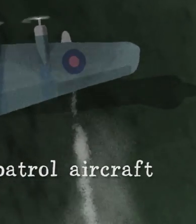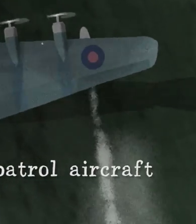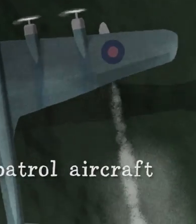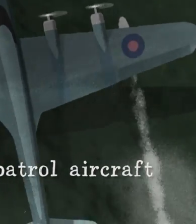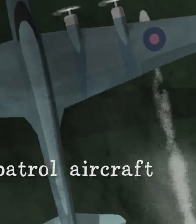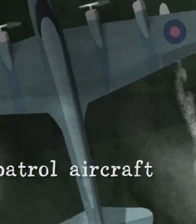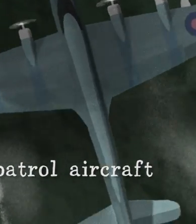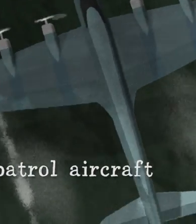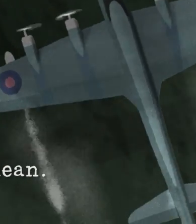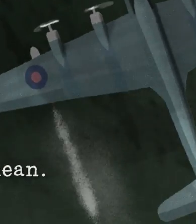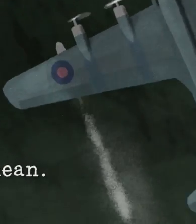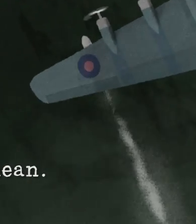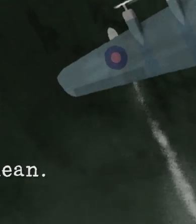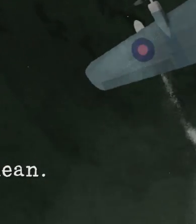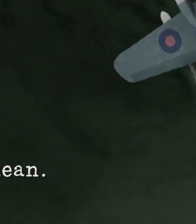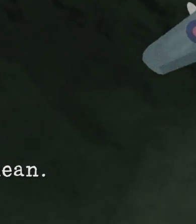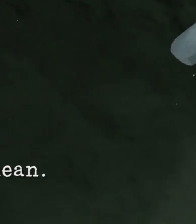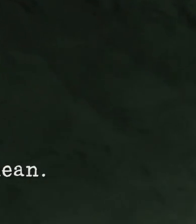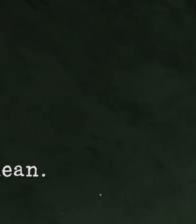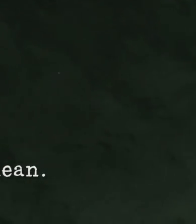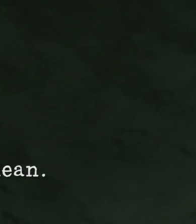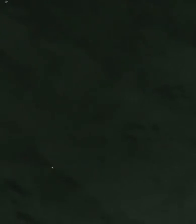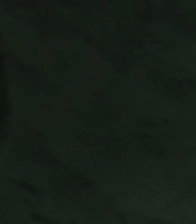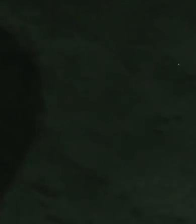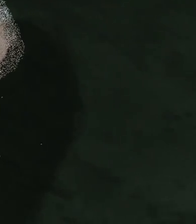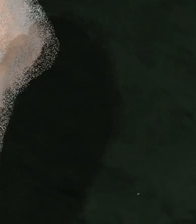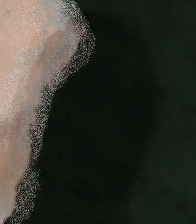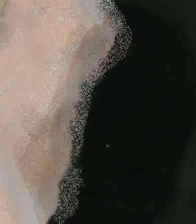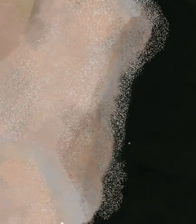Air Force patrol aircraft in the eastern Mediterranean.